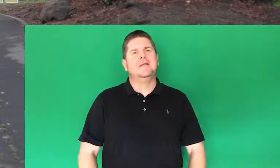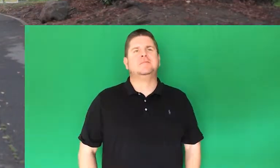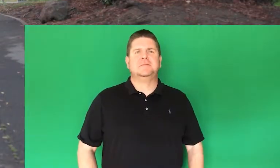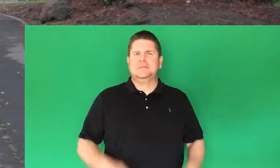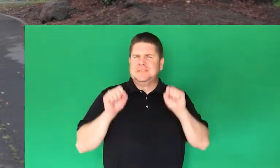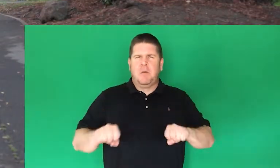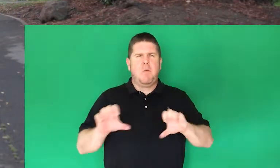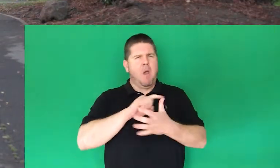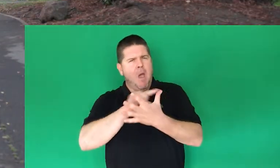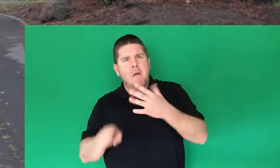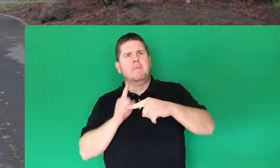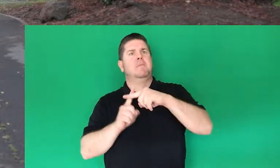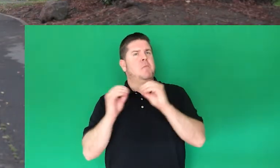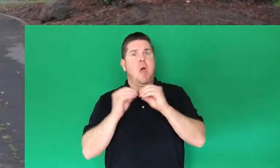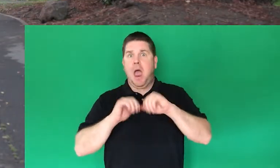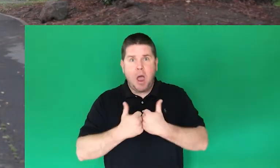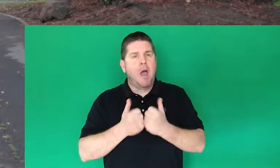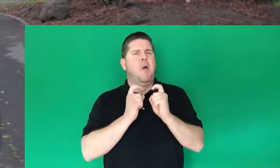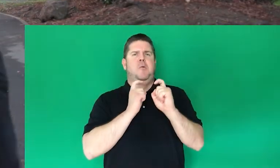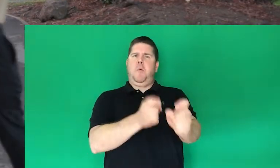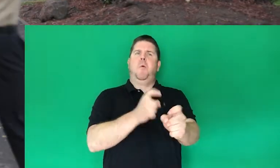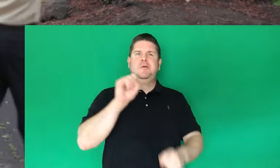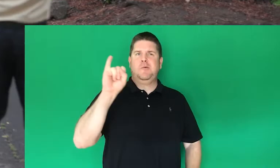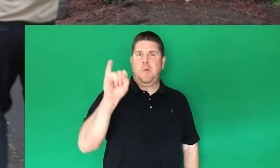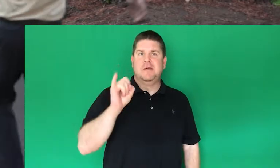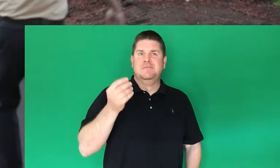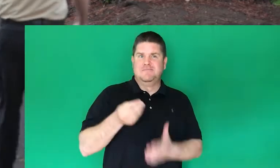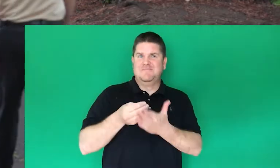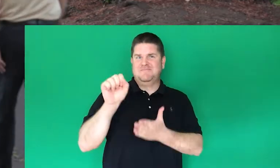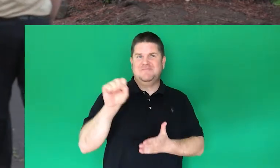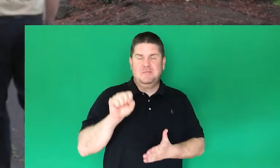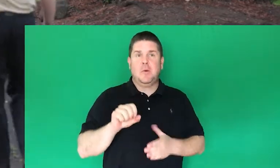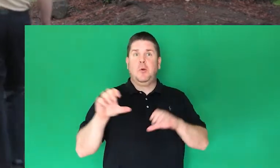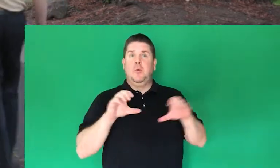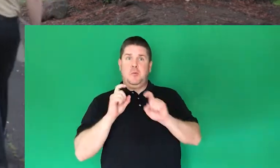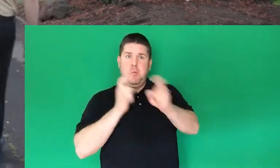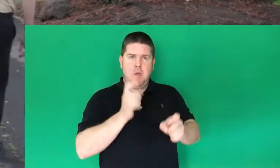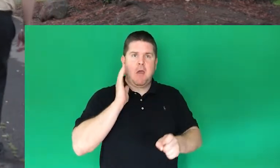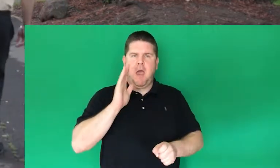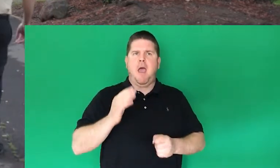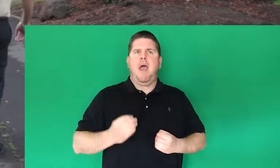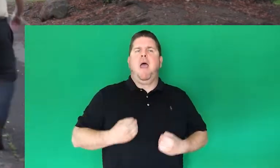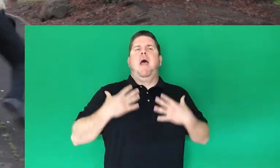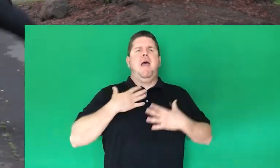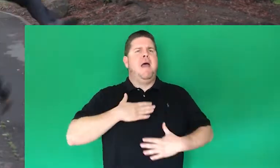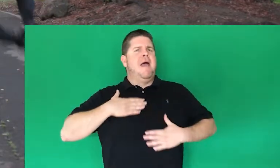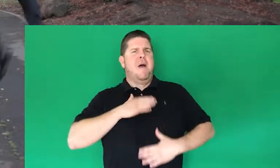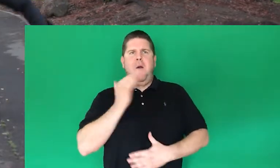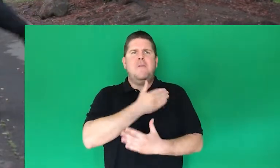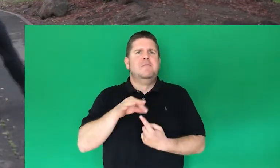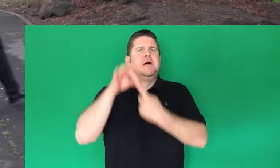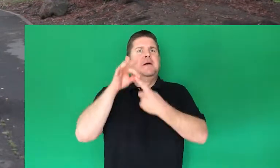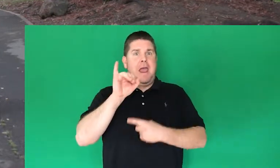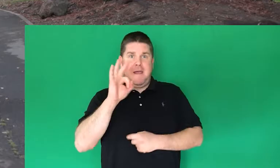be true? It's not. All this and more can happen by making a donation to Hornet Scholarships. Act now and you'll